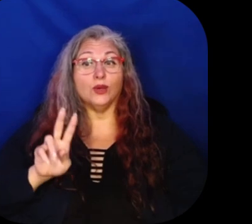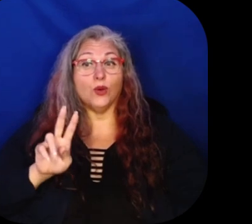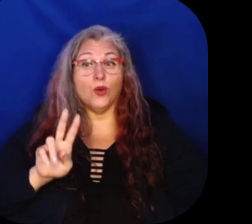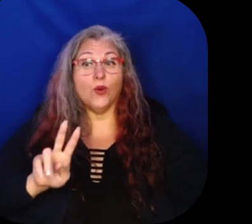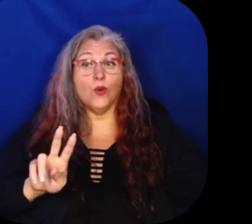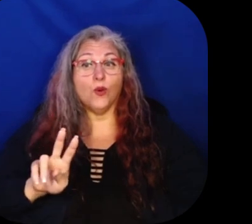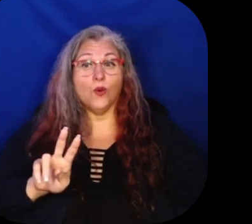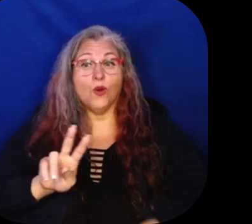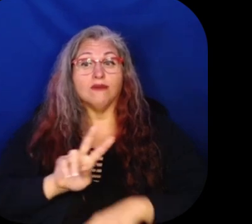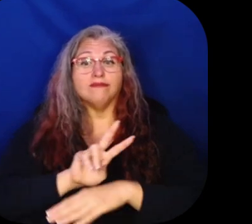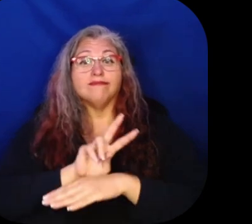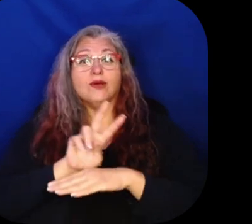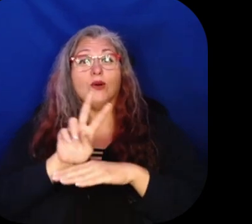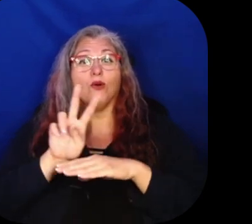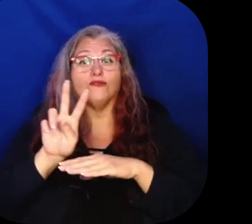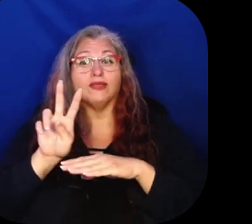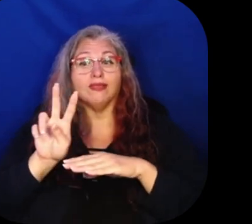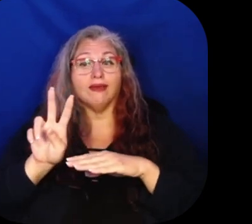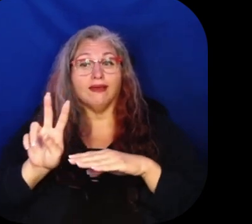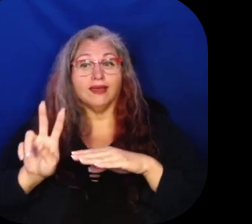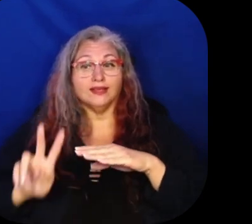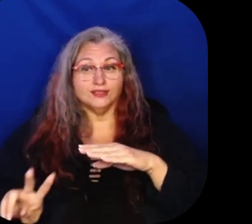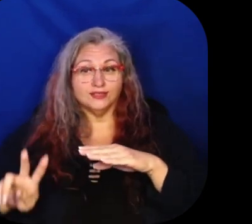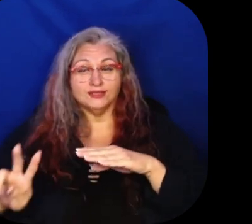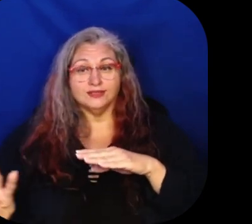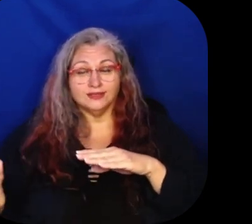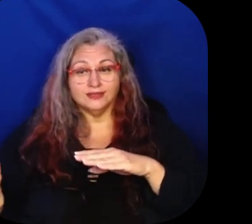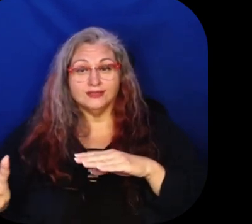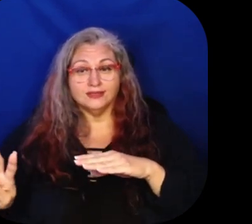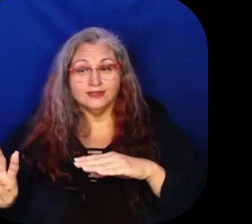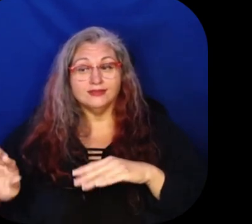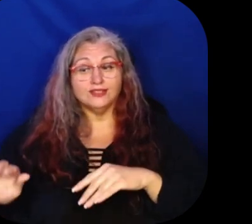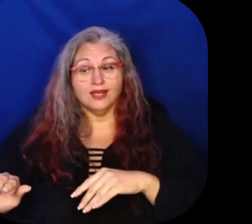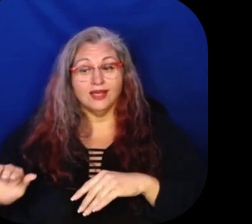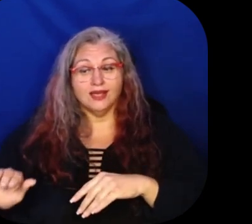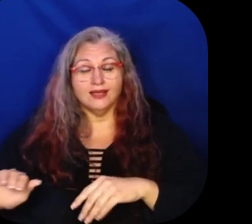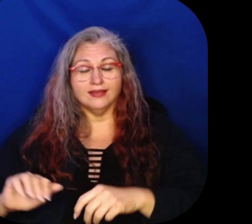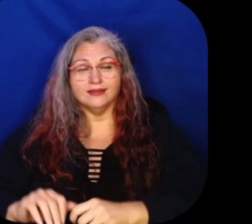over the edge, child.